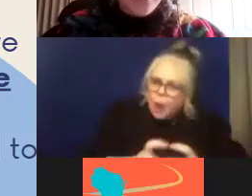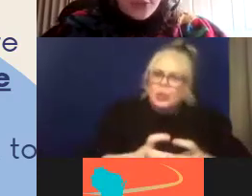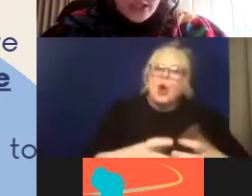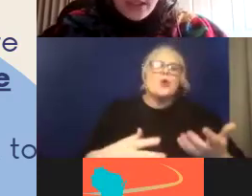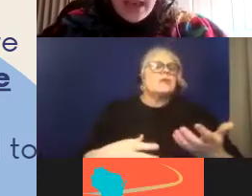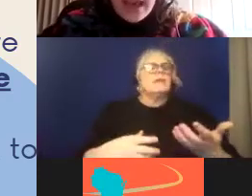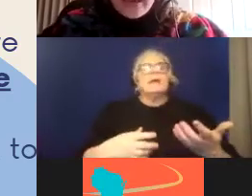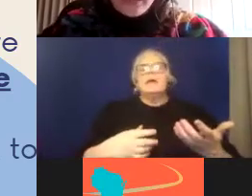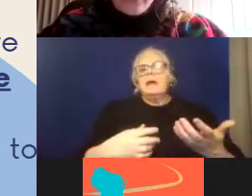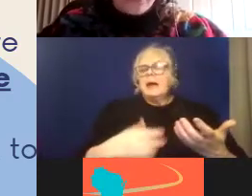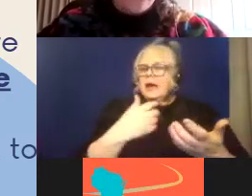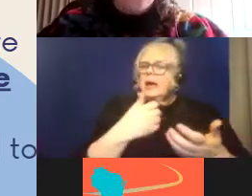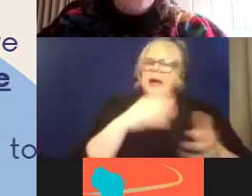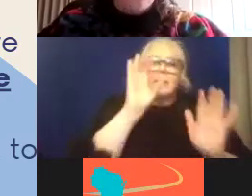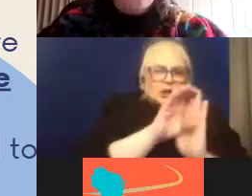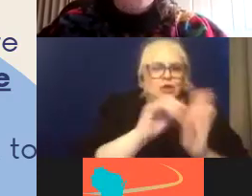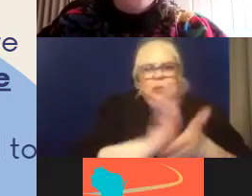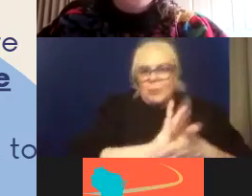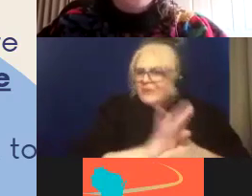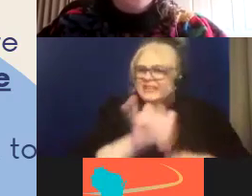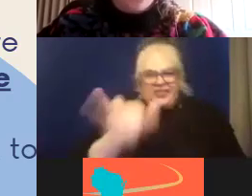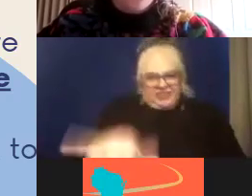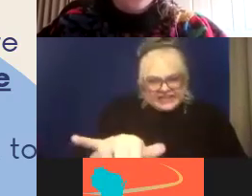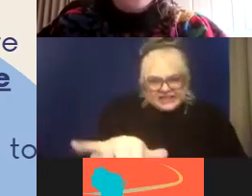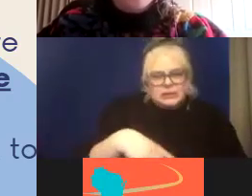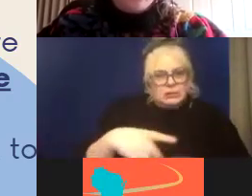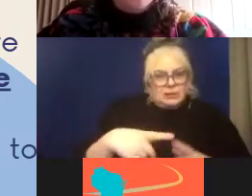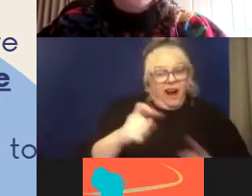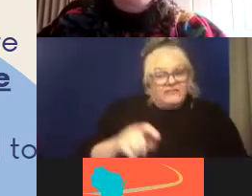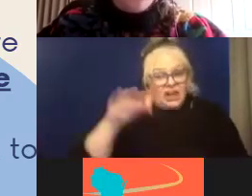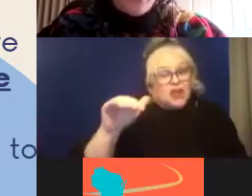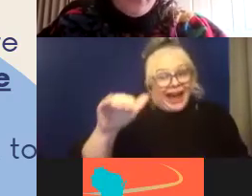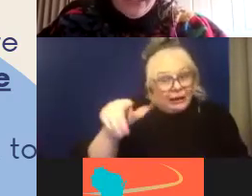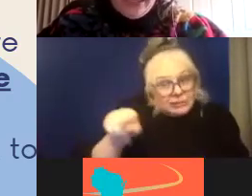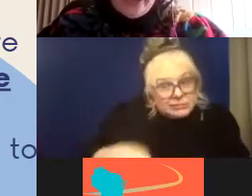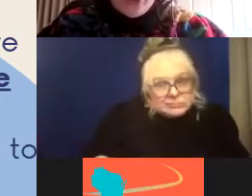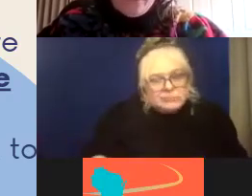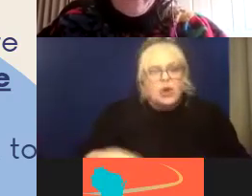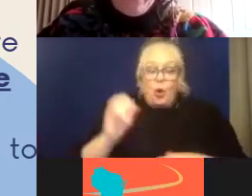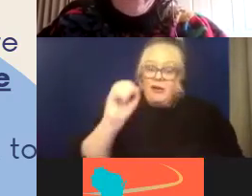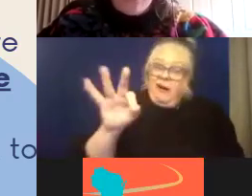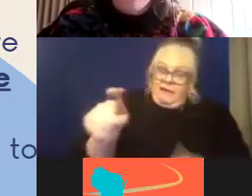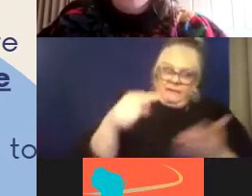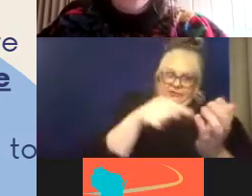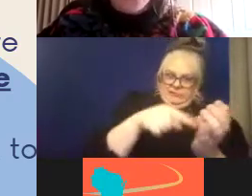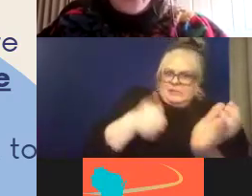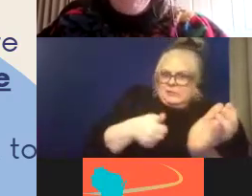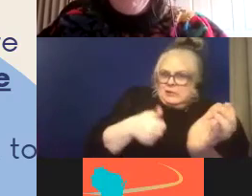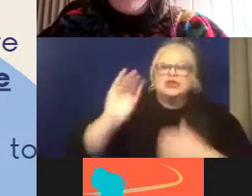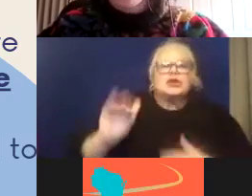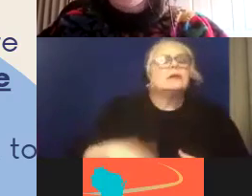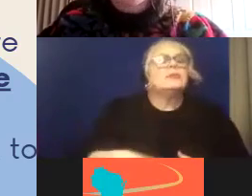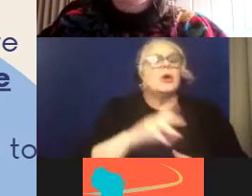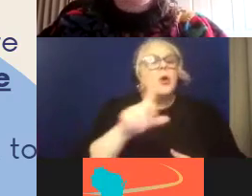one exemption to that is sending images to law enforcement in the context of an investigation. For this